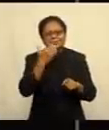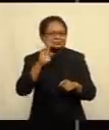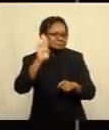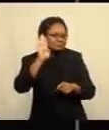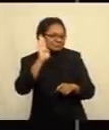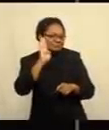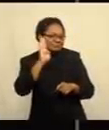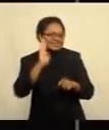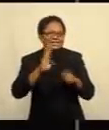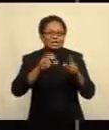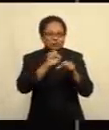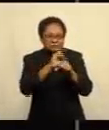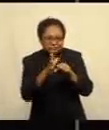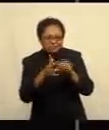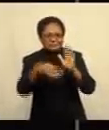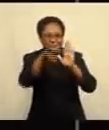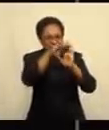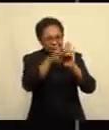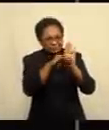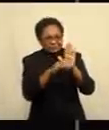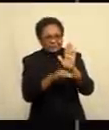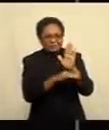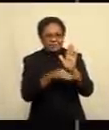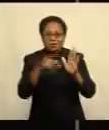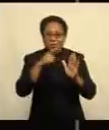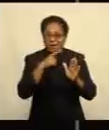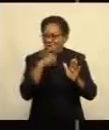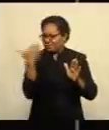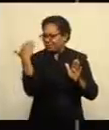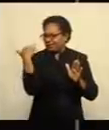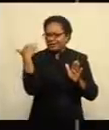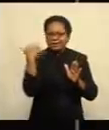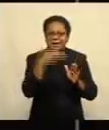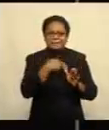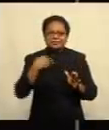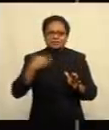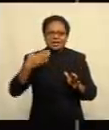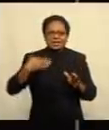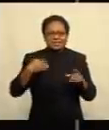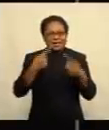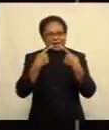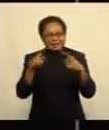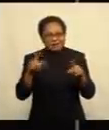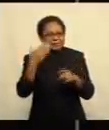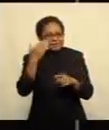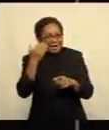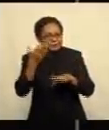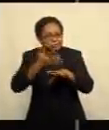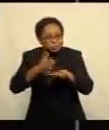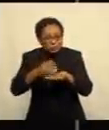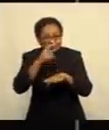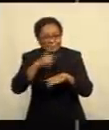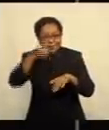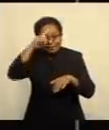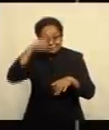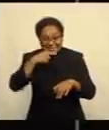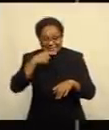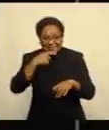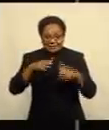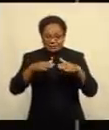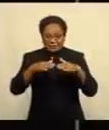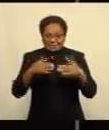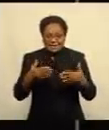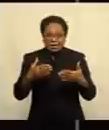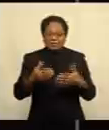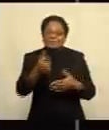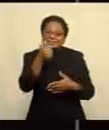safety guidelines in light of the recent developments announced by the Ministry of Health. The Health Ministry says there are now 6